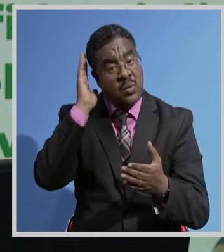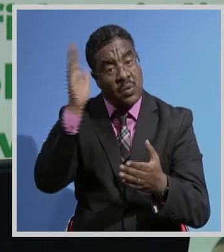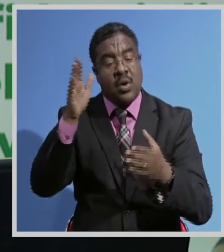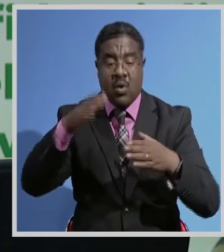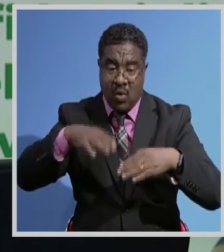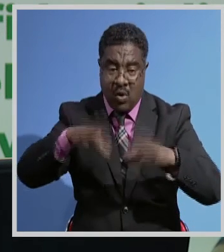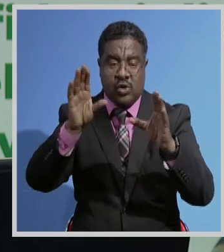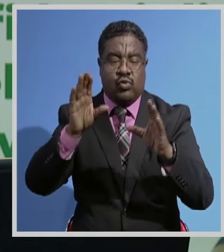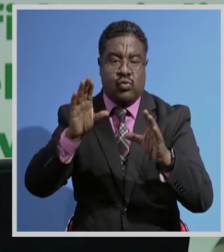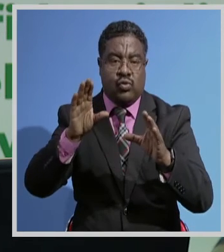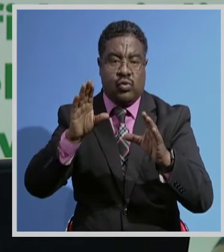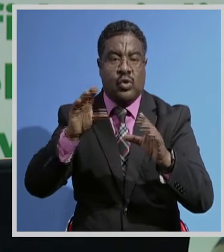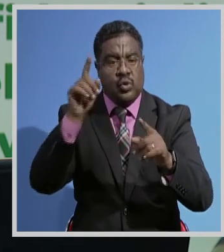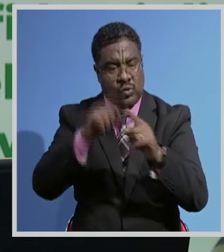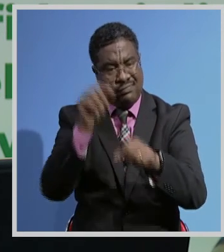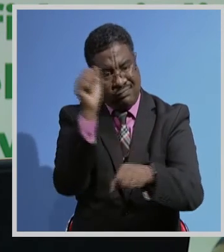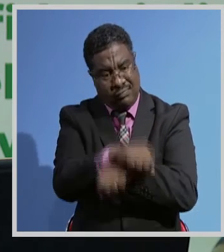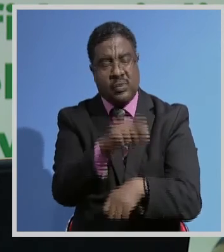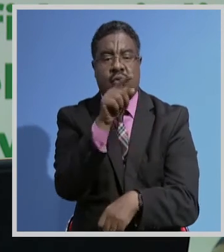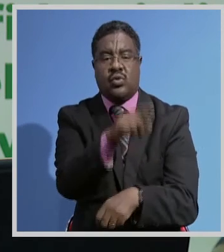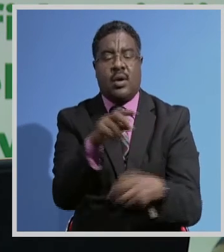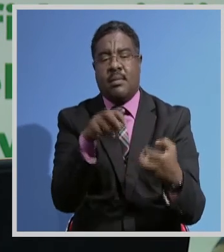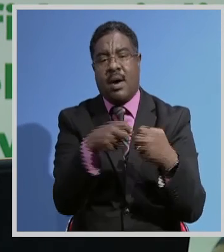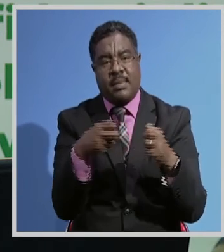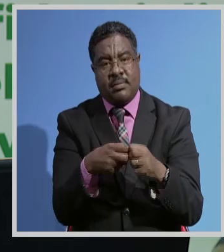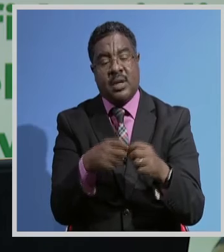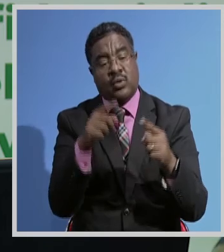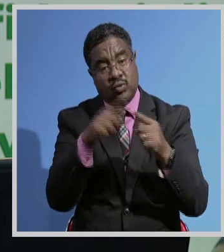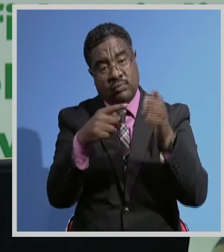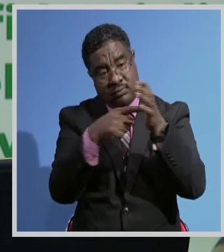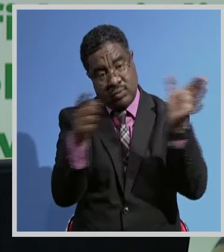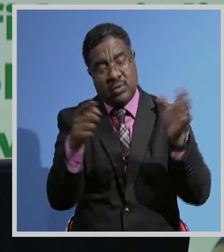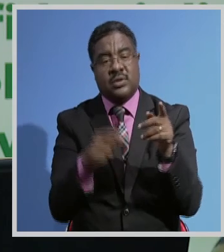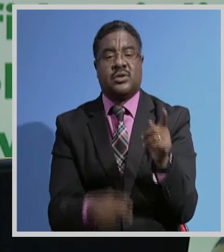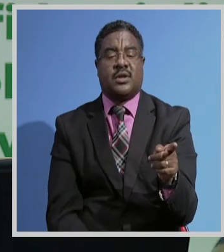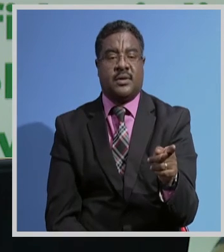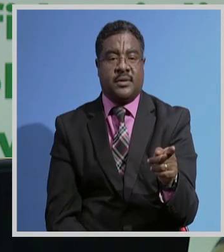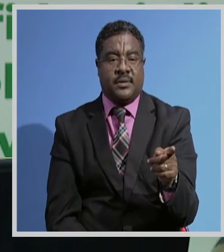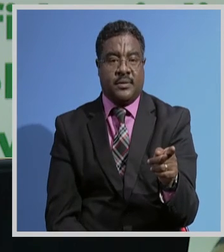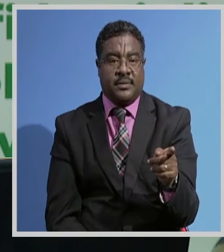combating this scourge and expose perpetrators.